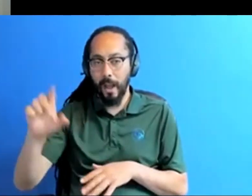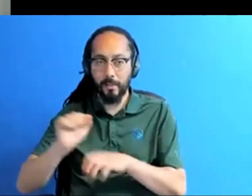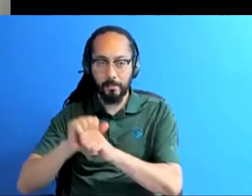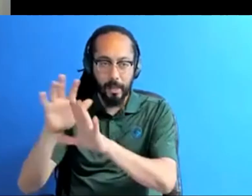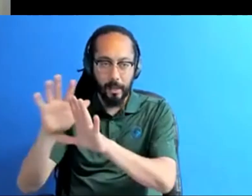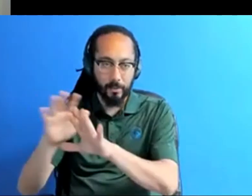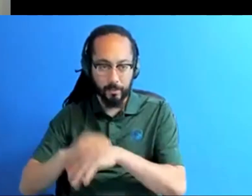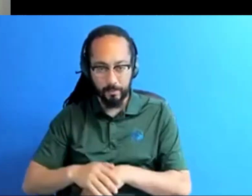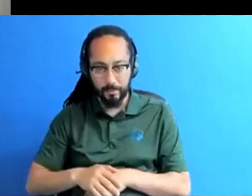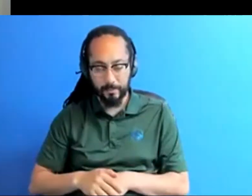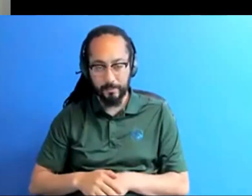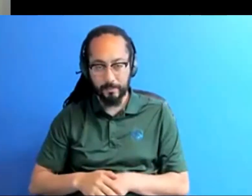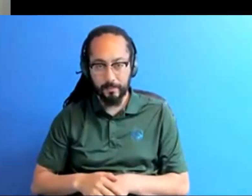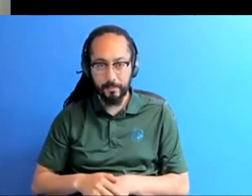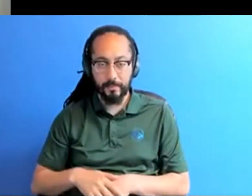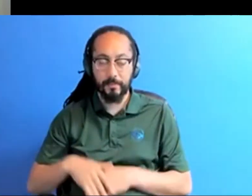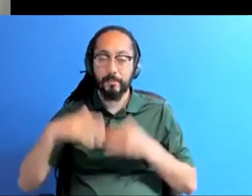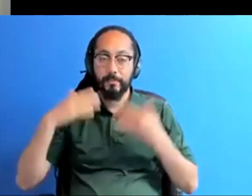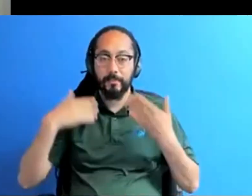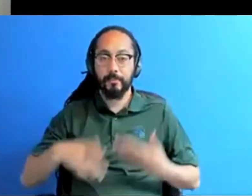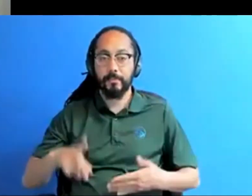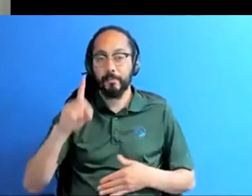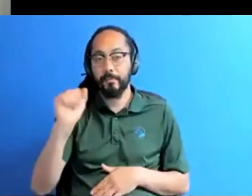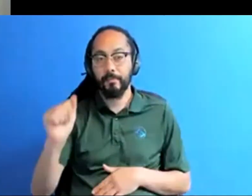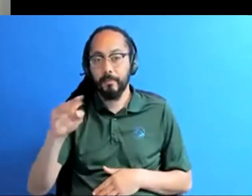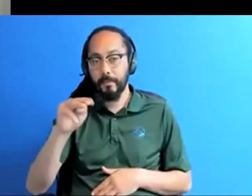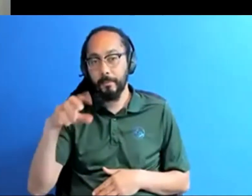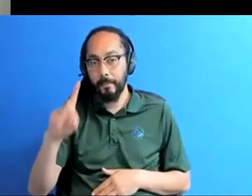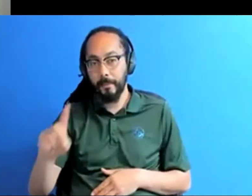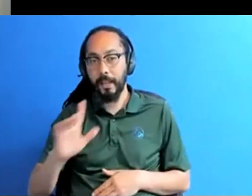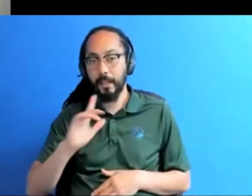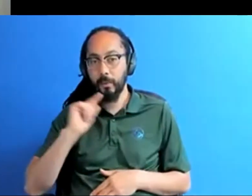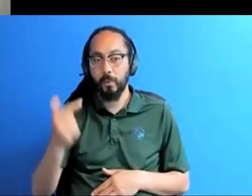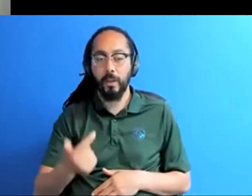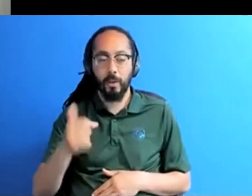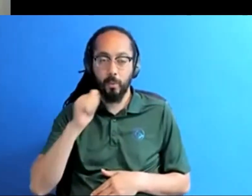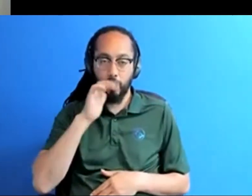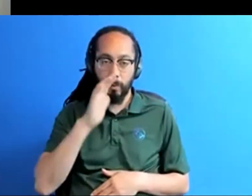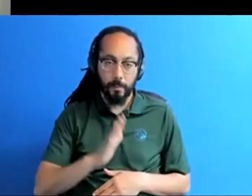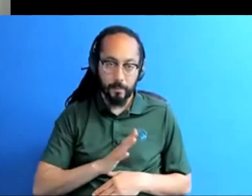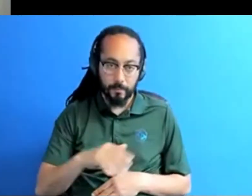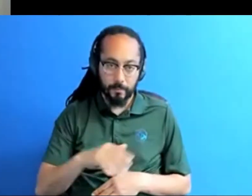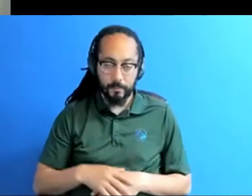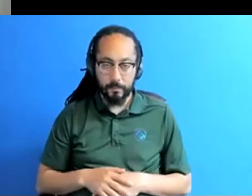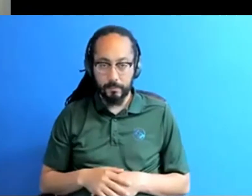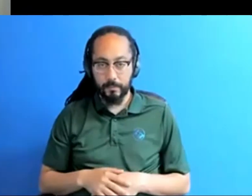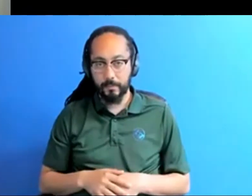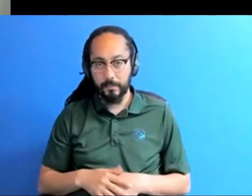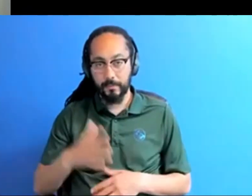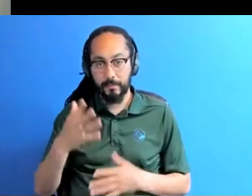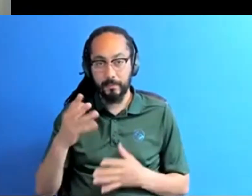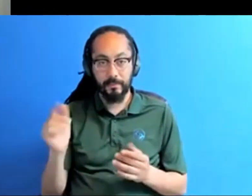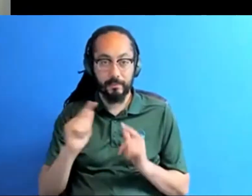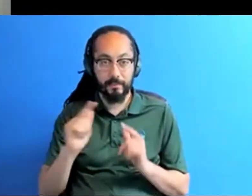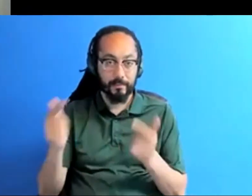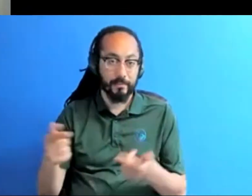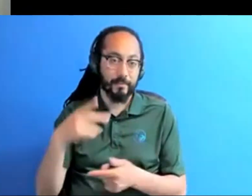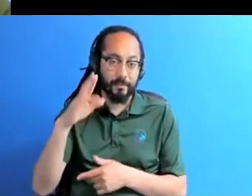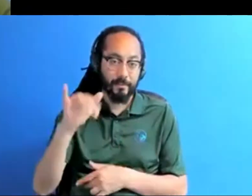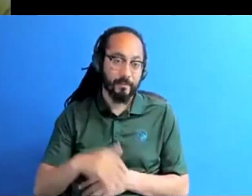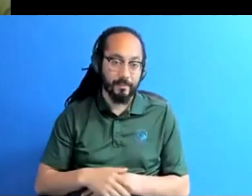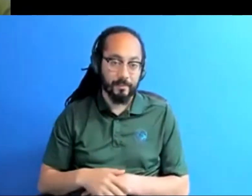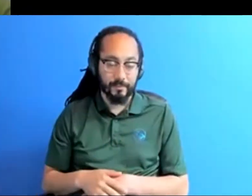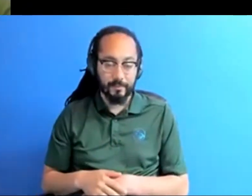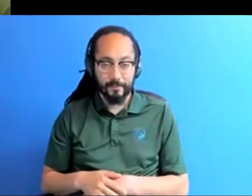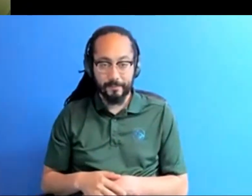identify as a disabled, mad, and queer woman. And I will pass back to Perry. Thank